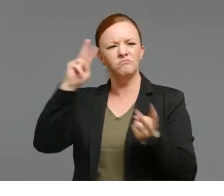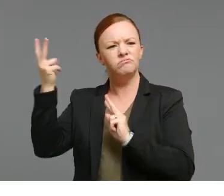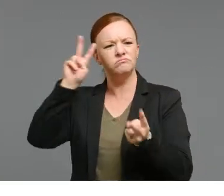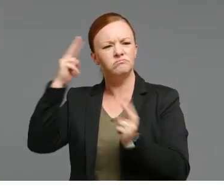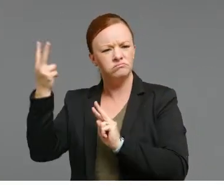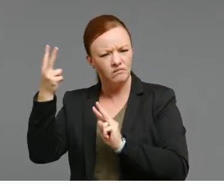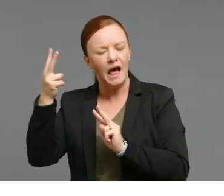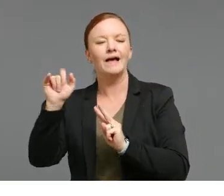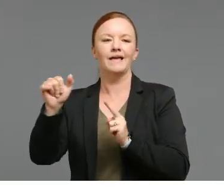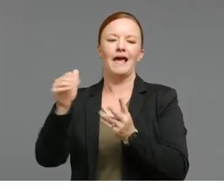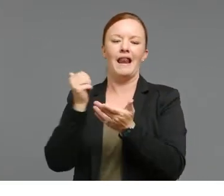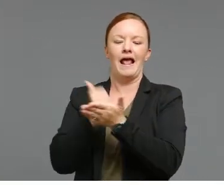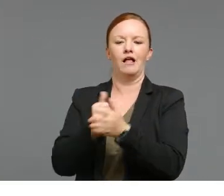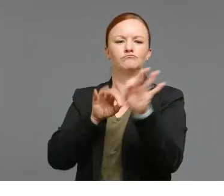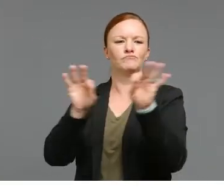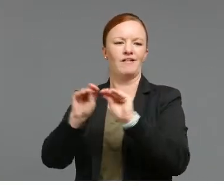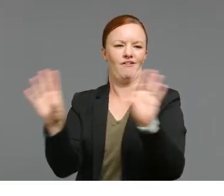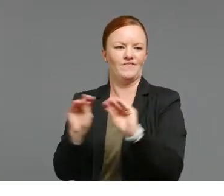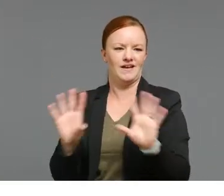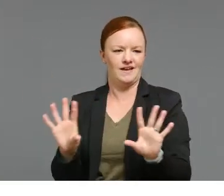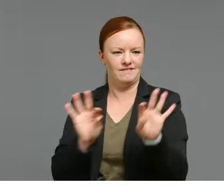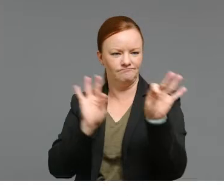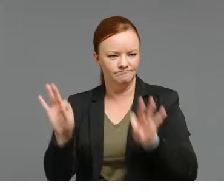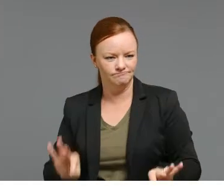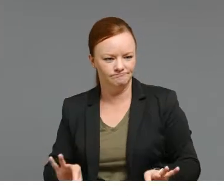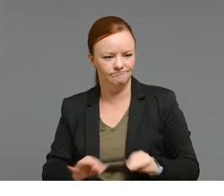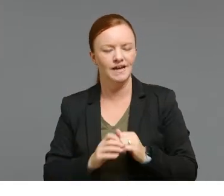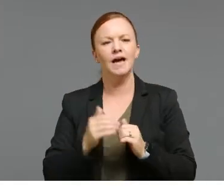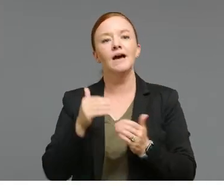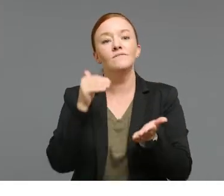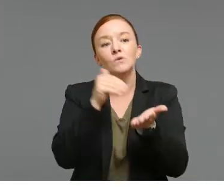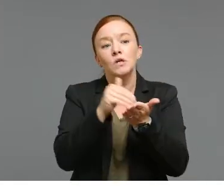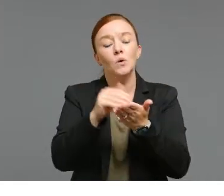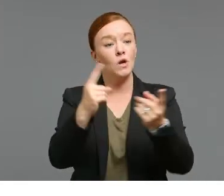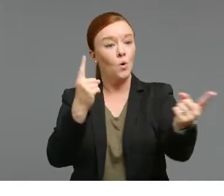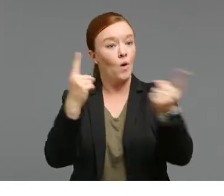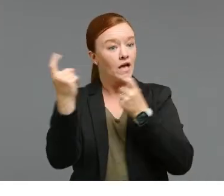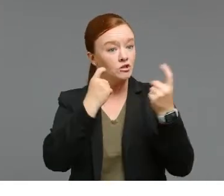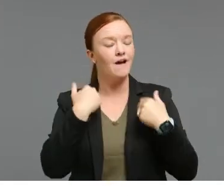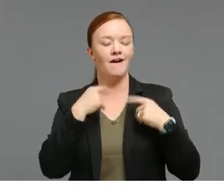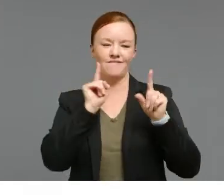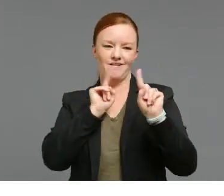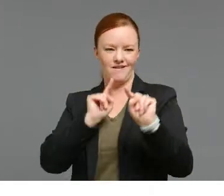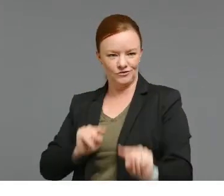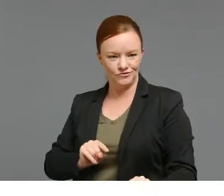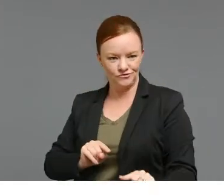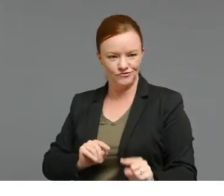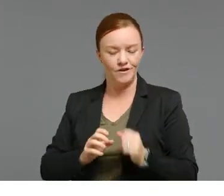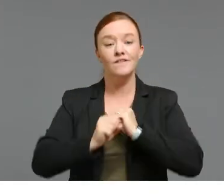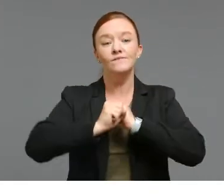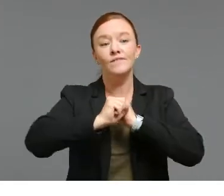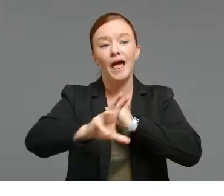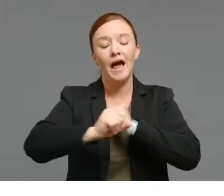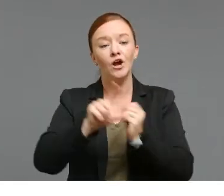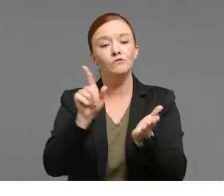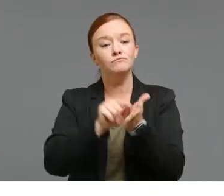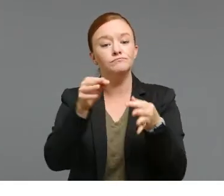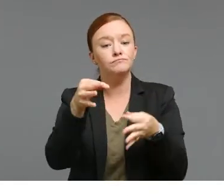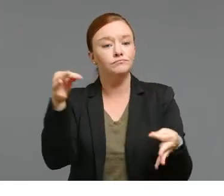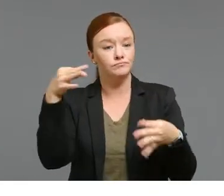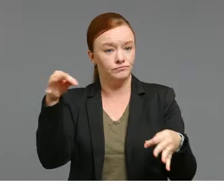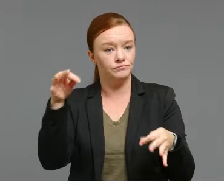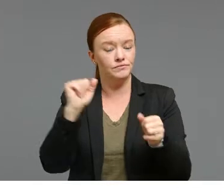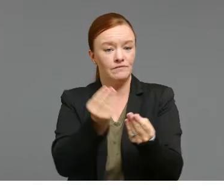the most common and important patient questions, flyers that people can, that providers can give to